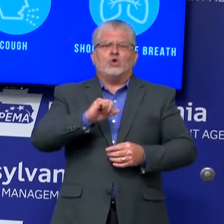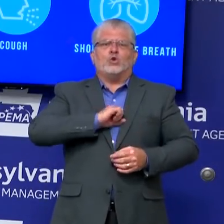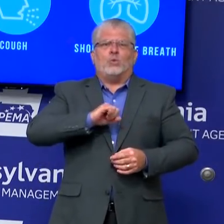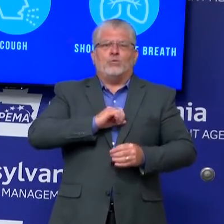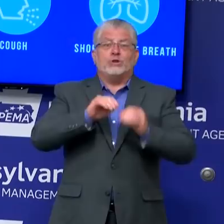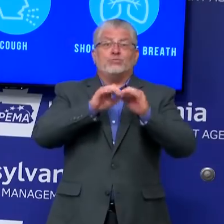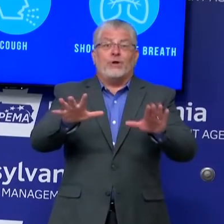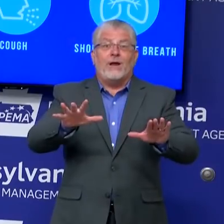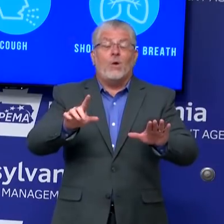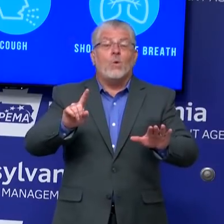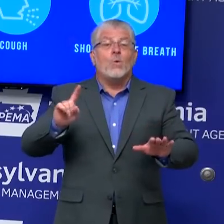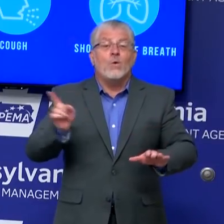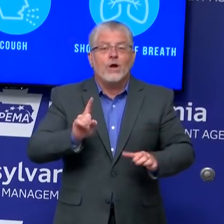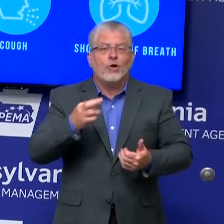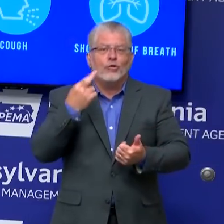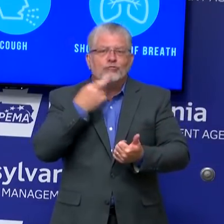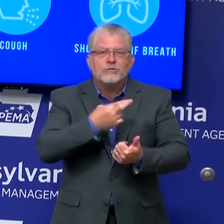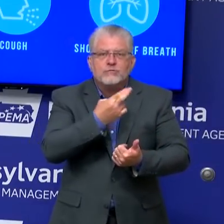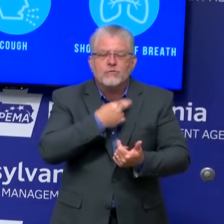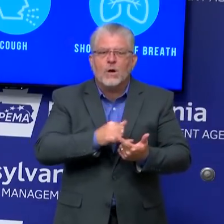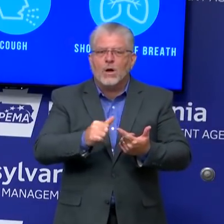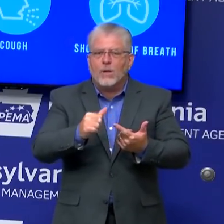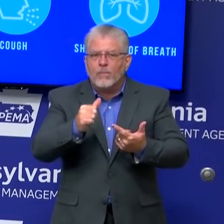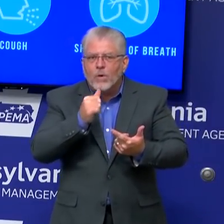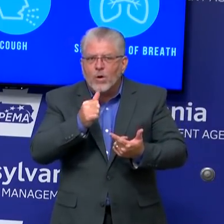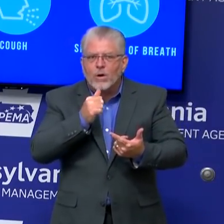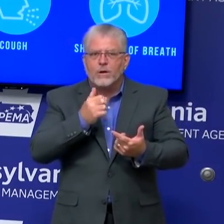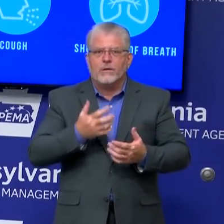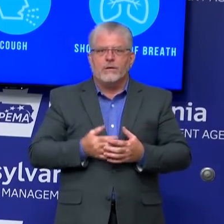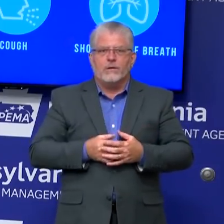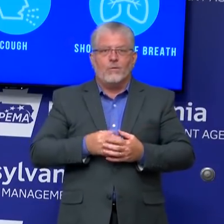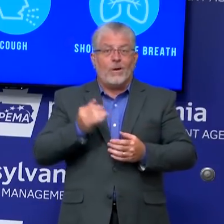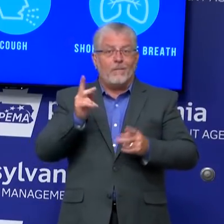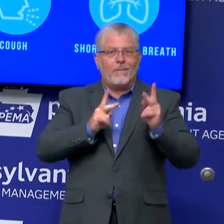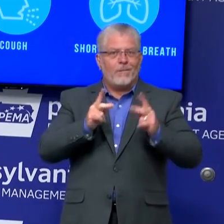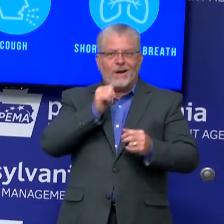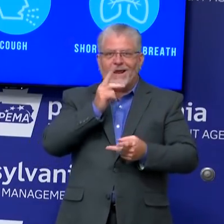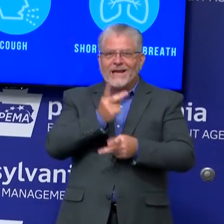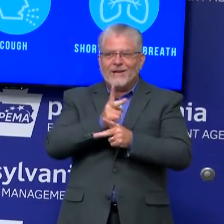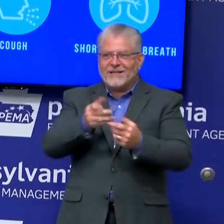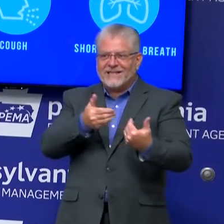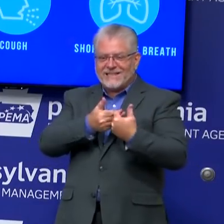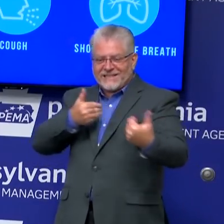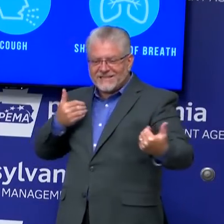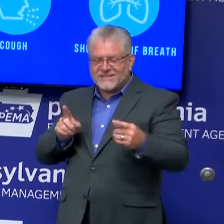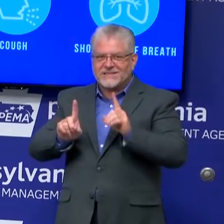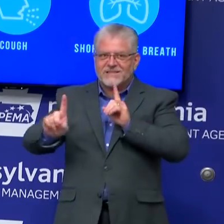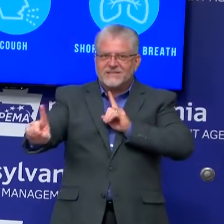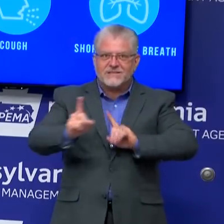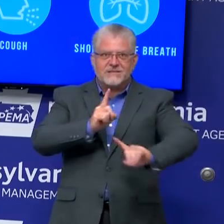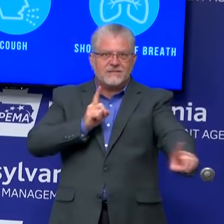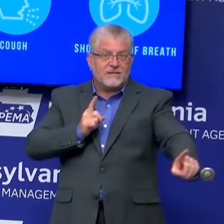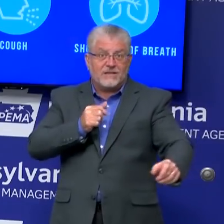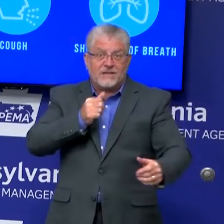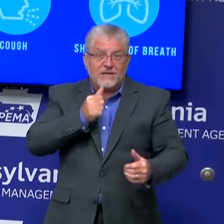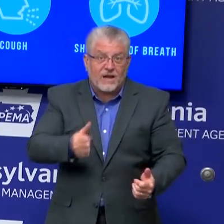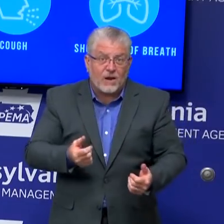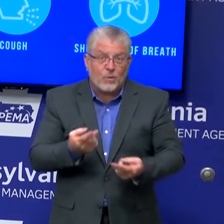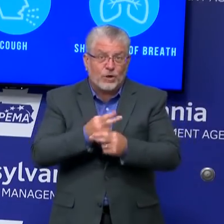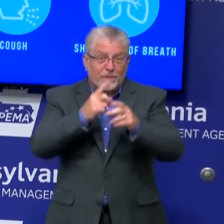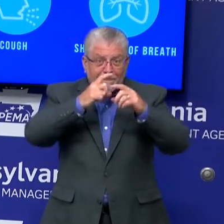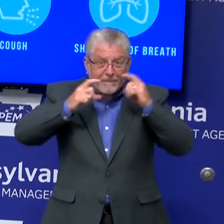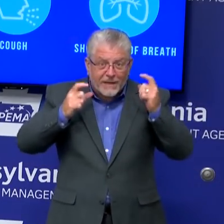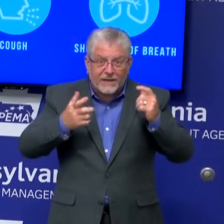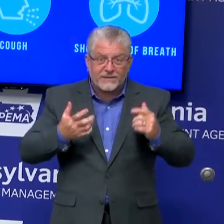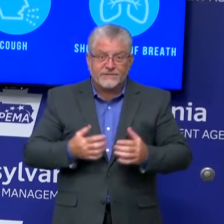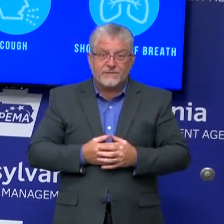bars where people are not practicing social distancing, they're not masking, and they're putting themselves and their families